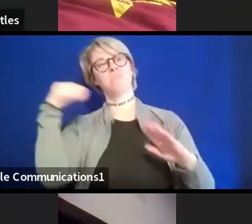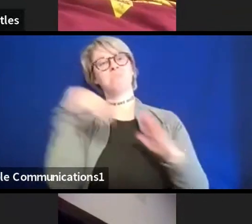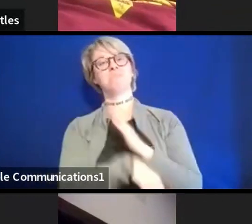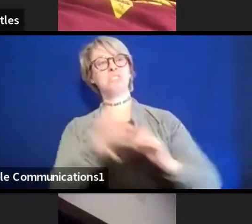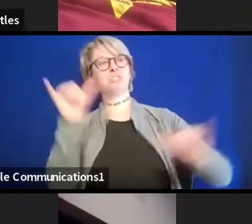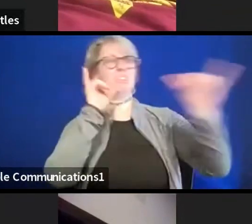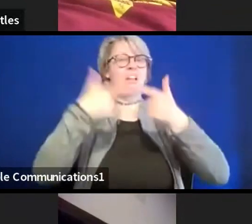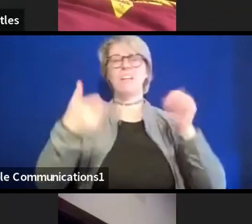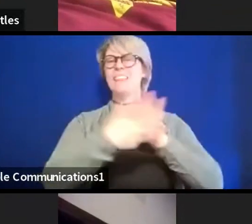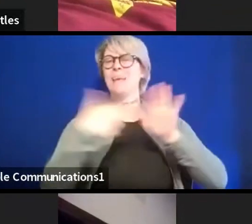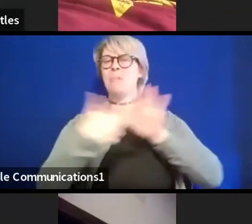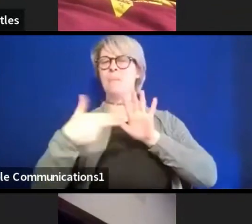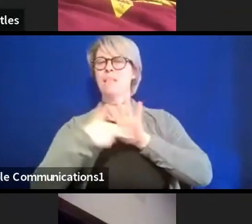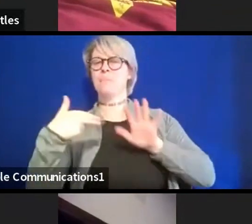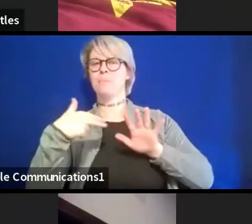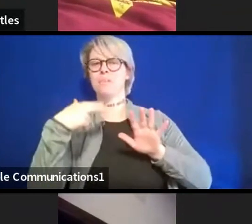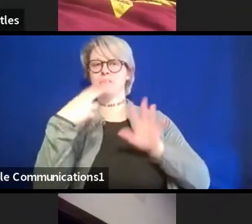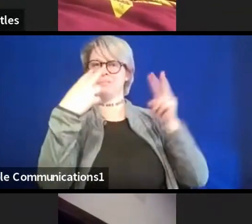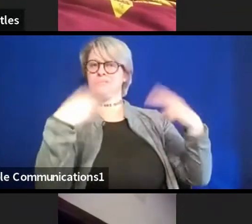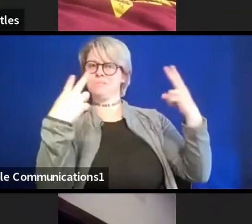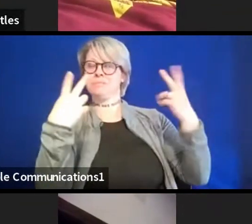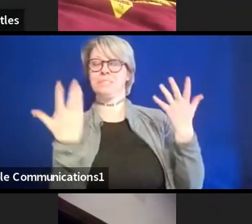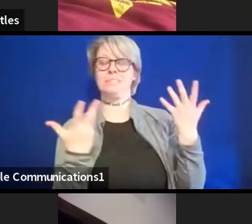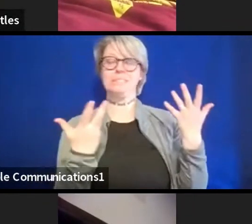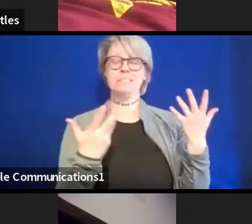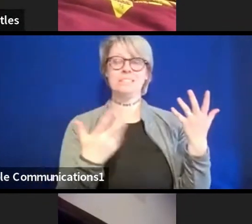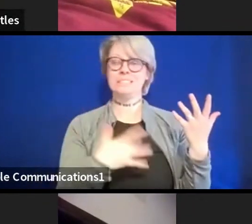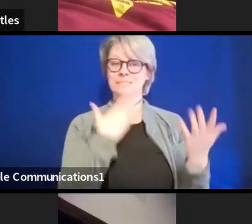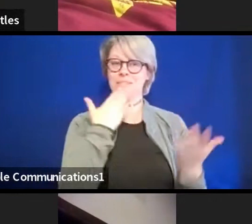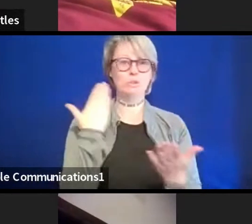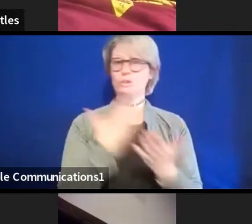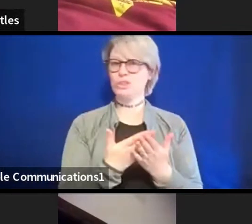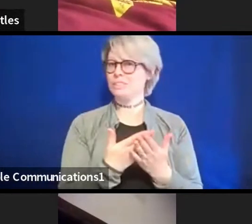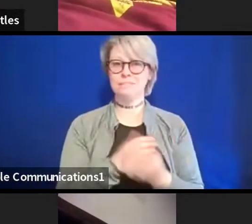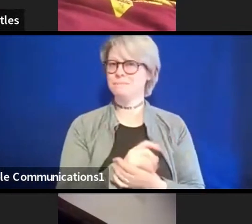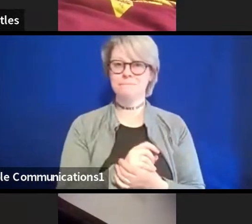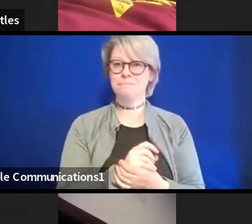that going into the medical world too. So it's not a fun feeling.